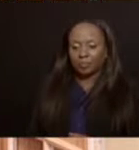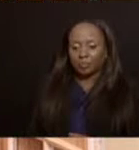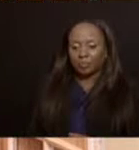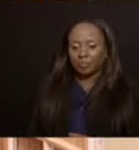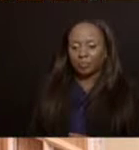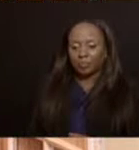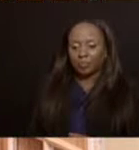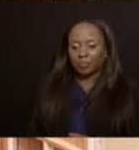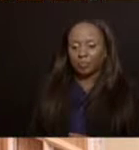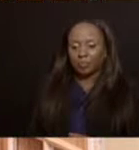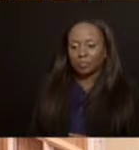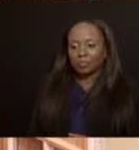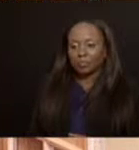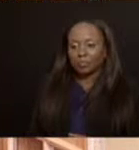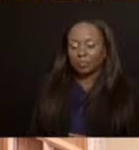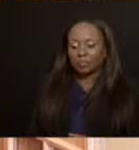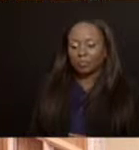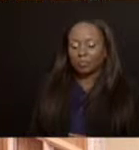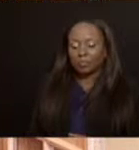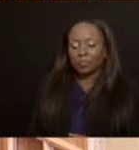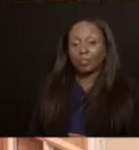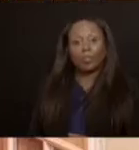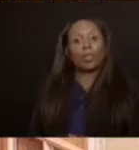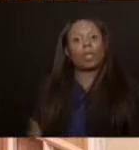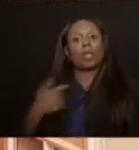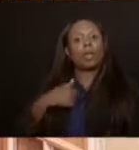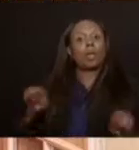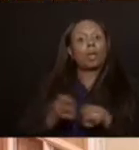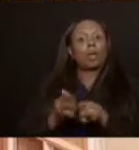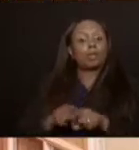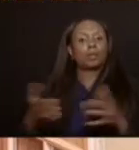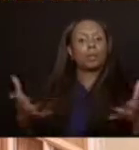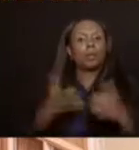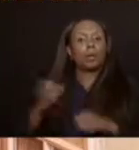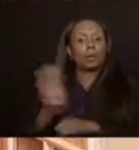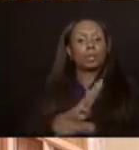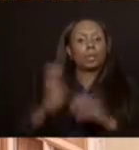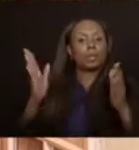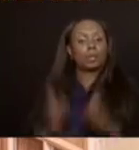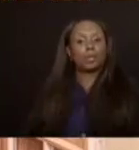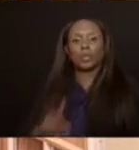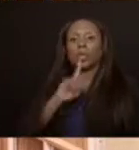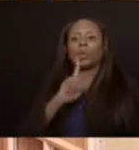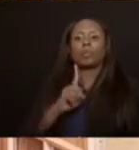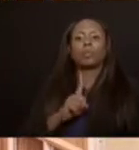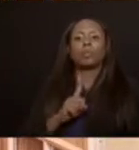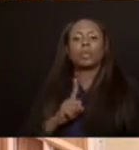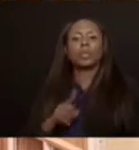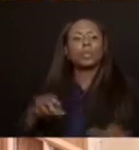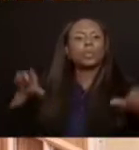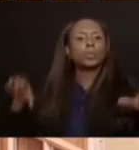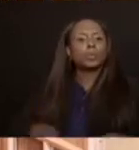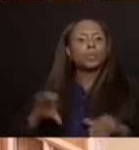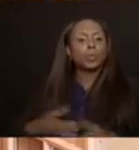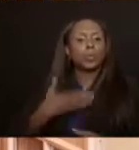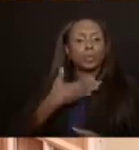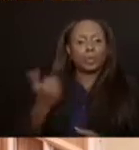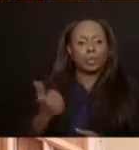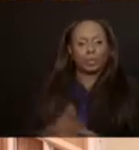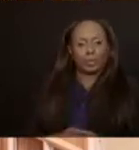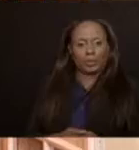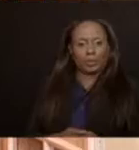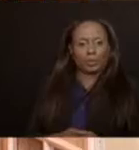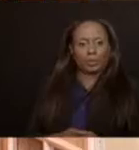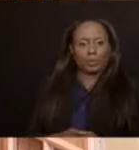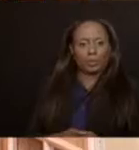prove that we can stand up and do better. And the leadership of Barbados must be united in